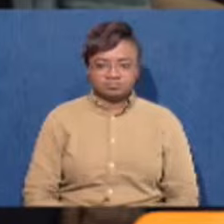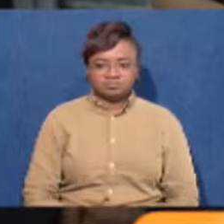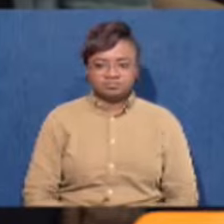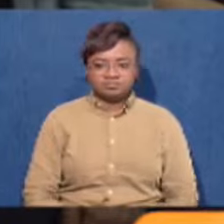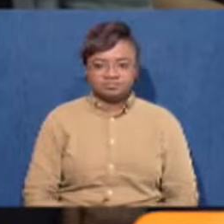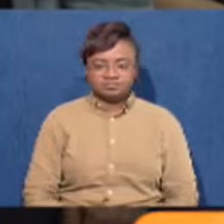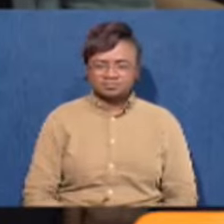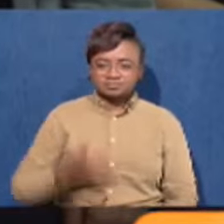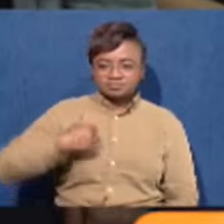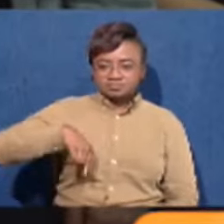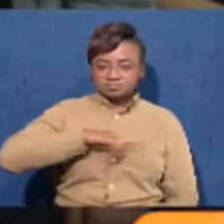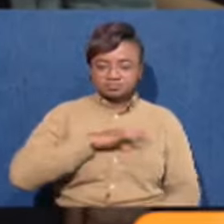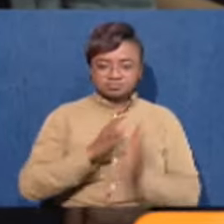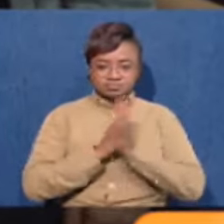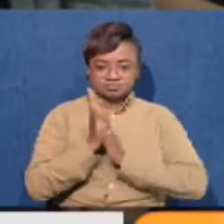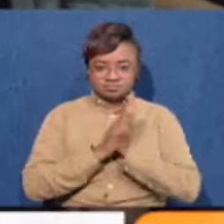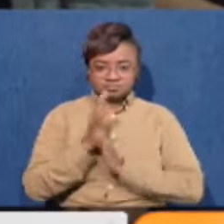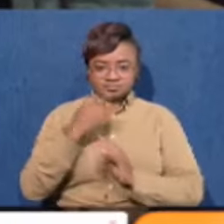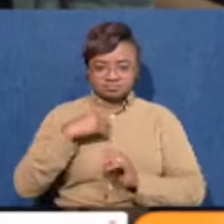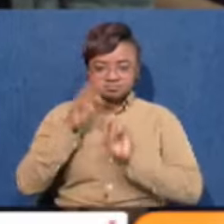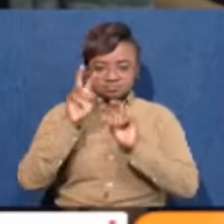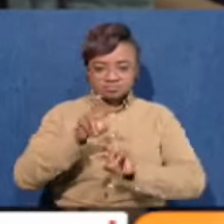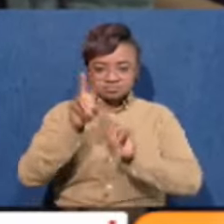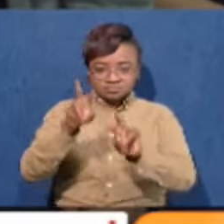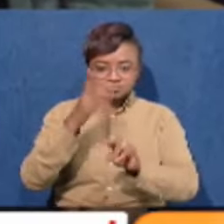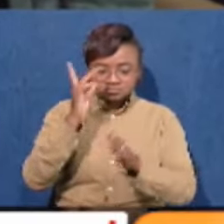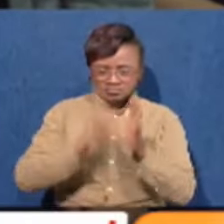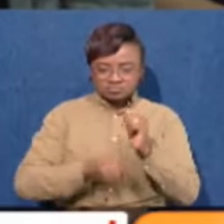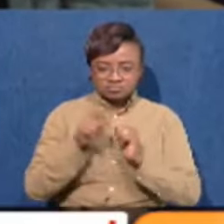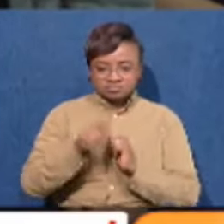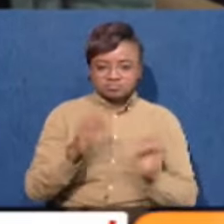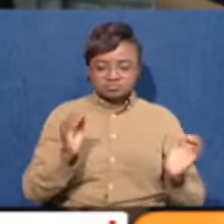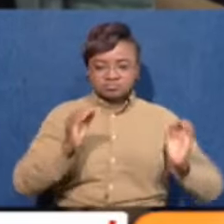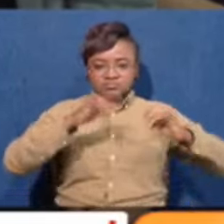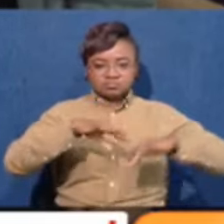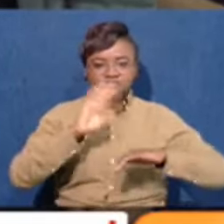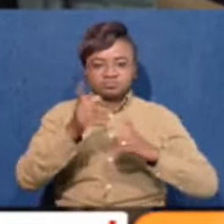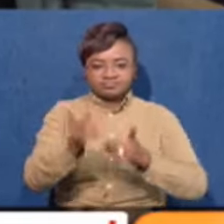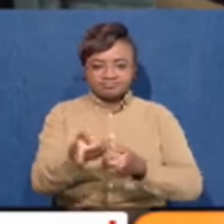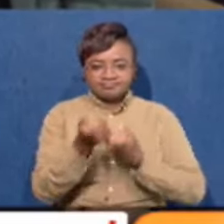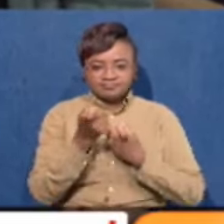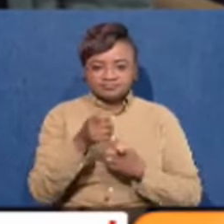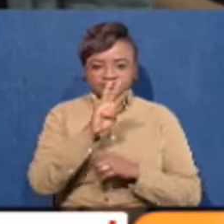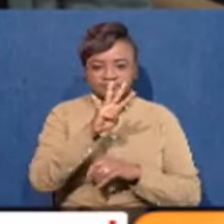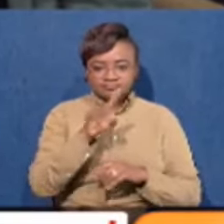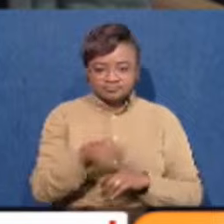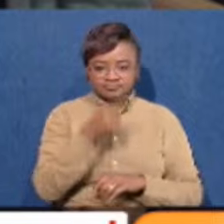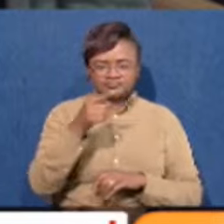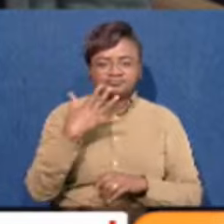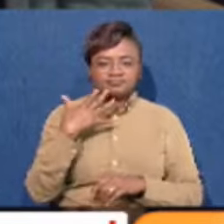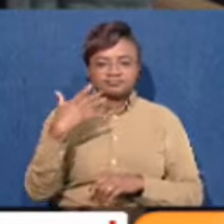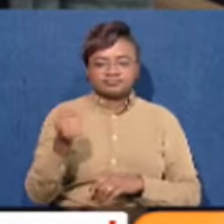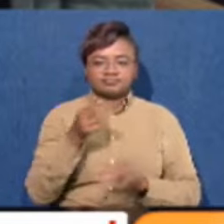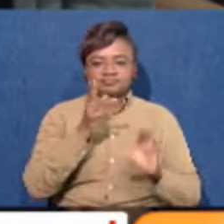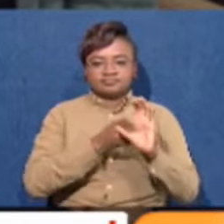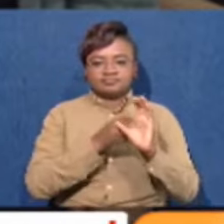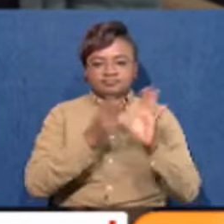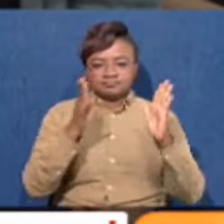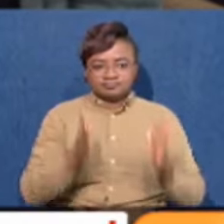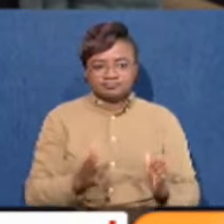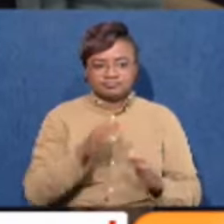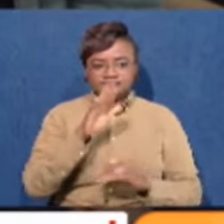We anticipate that the summit will attract over 4,500 participants from